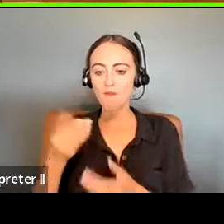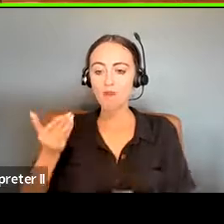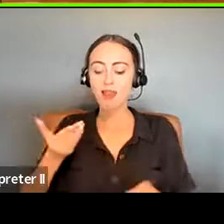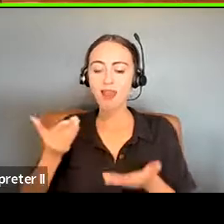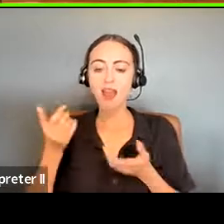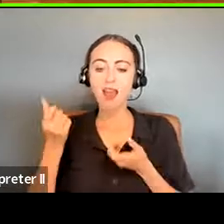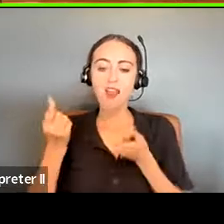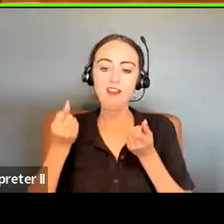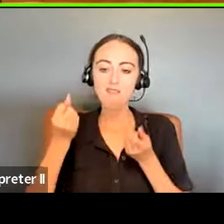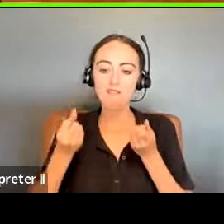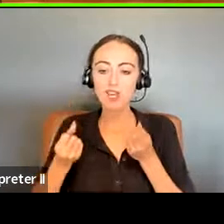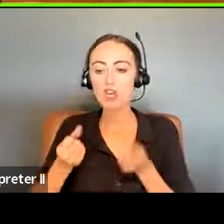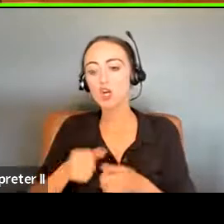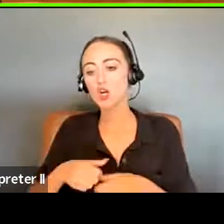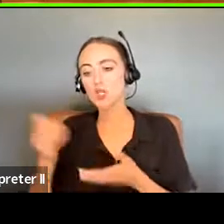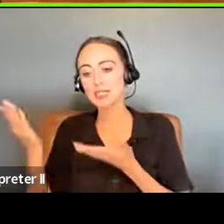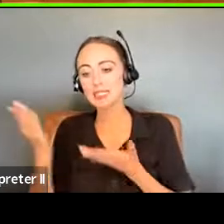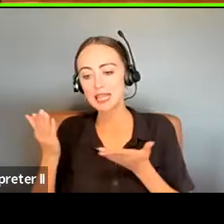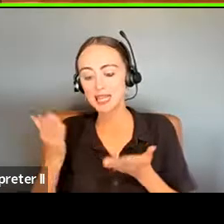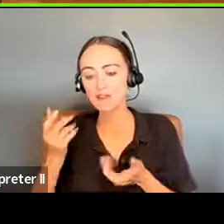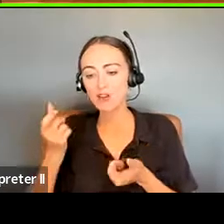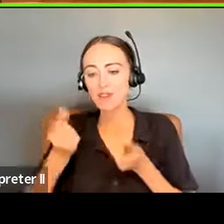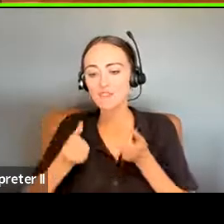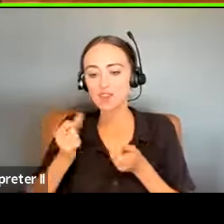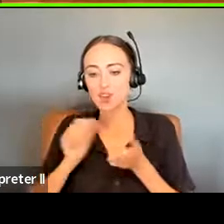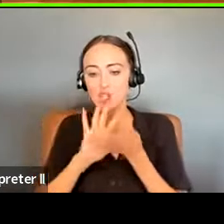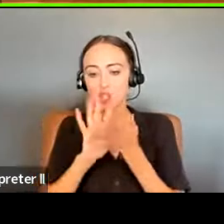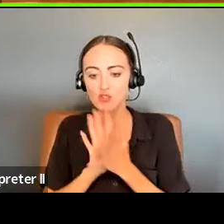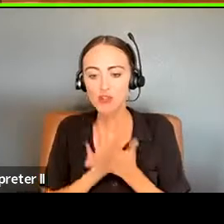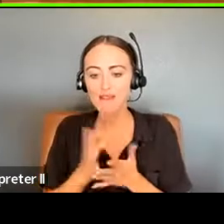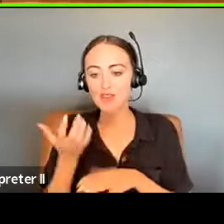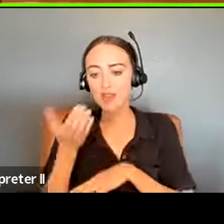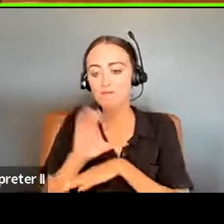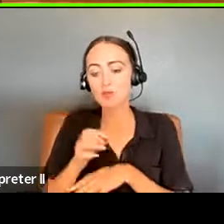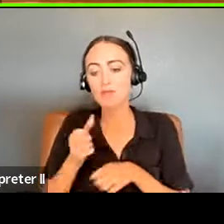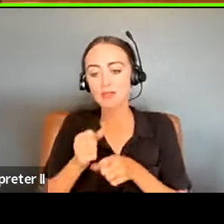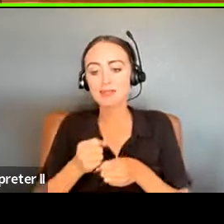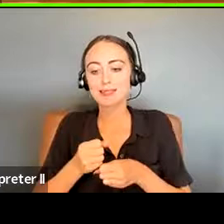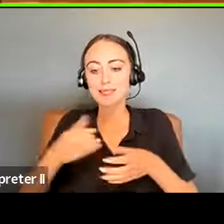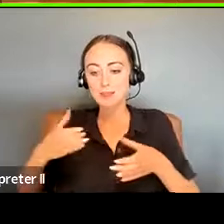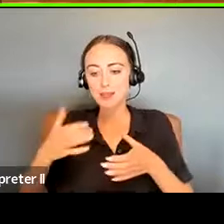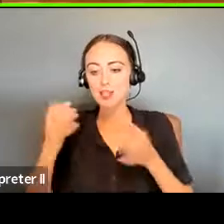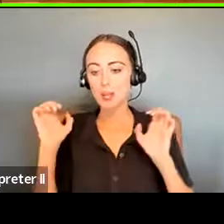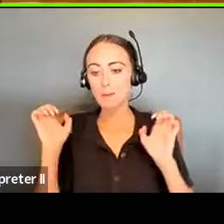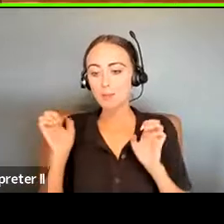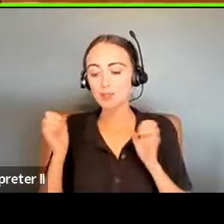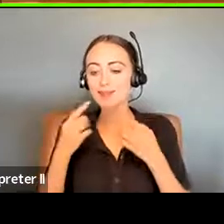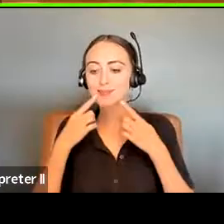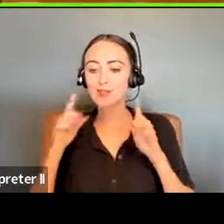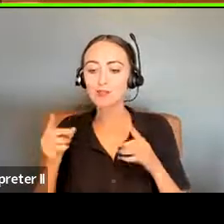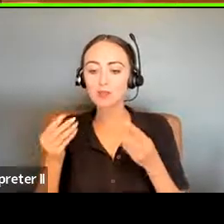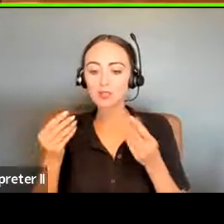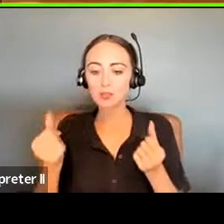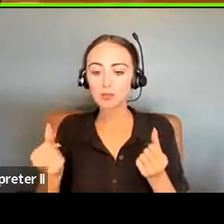Delivery Vehicle Traffic Enforcement Expansion Emergency Declaration Resolution of 2022. Councilmember Allen.